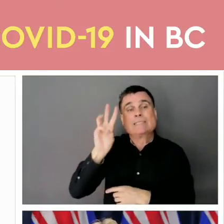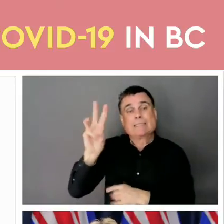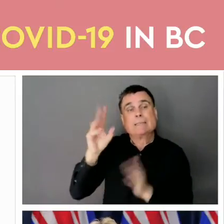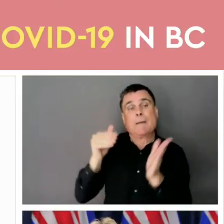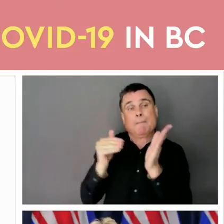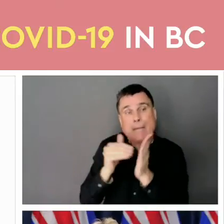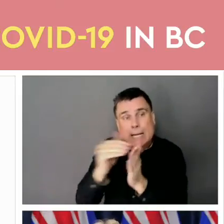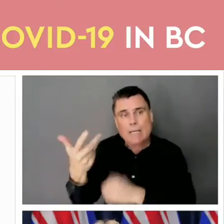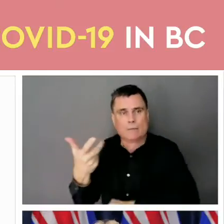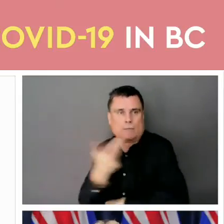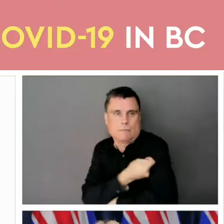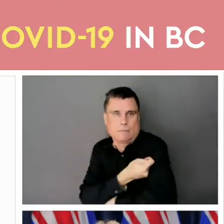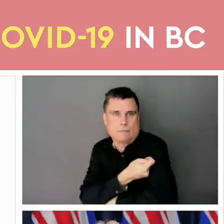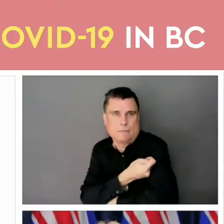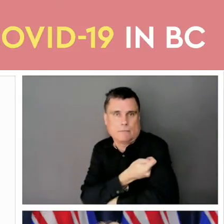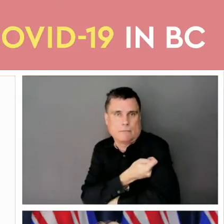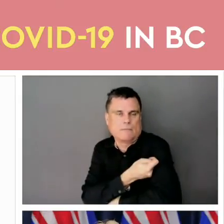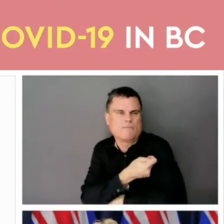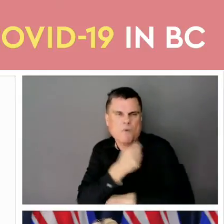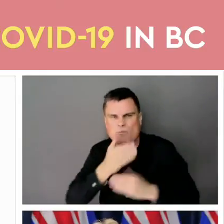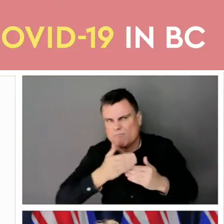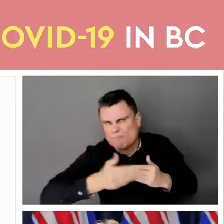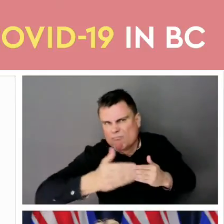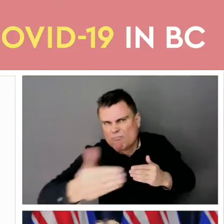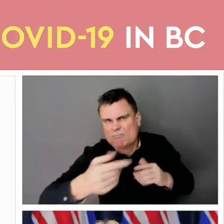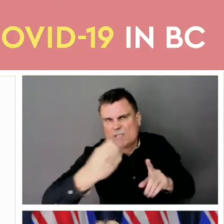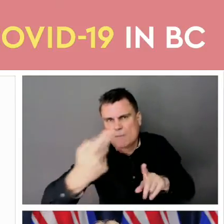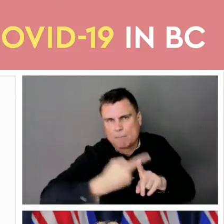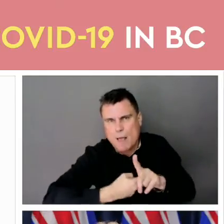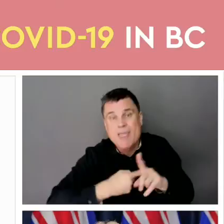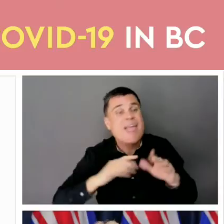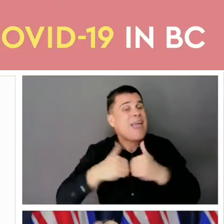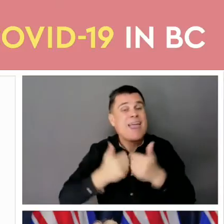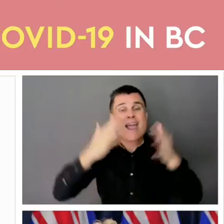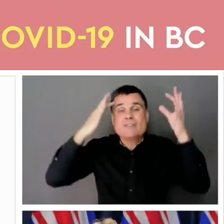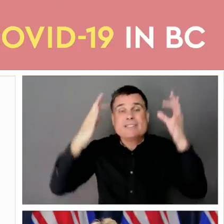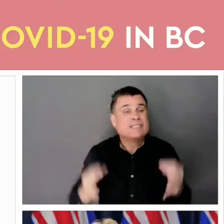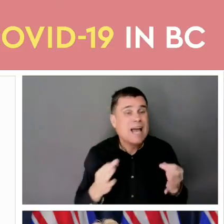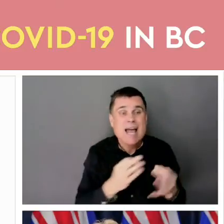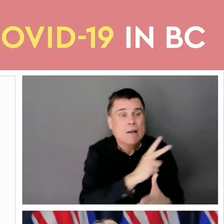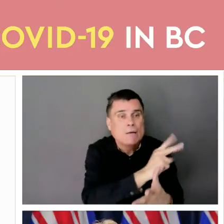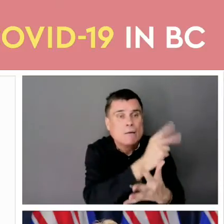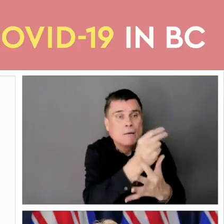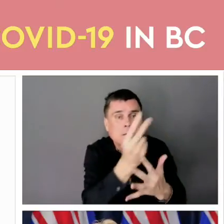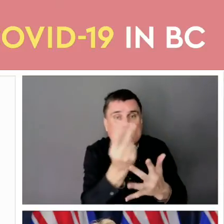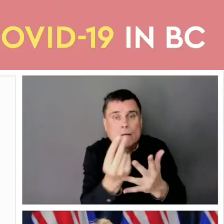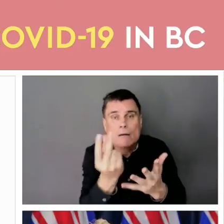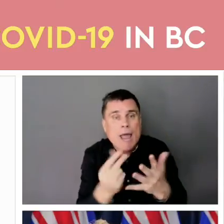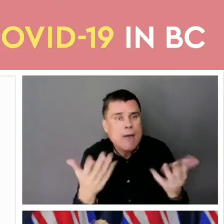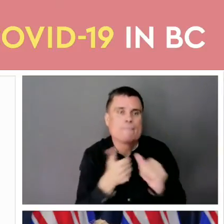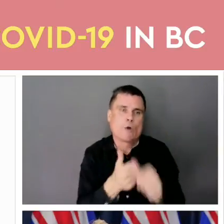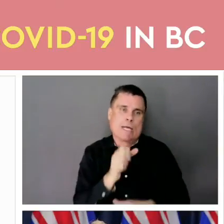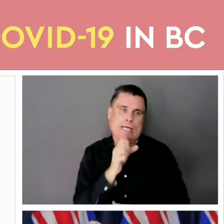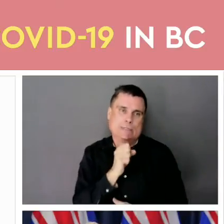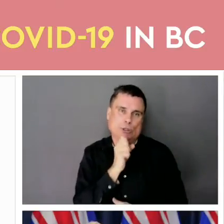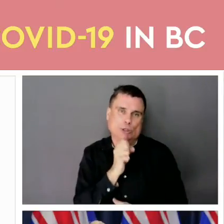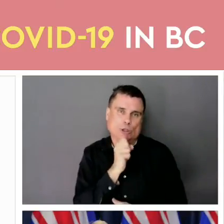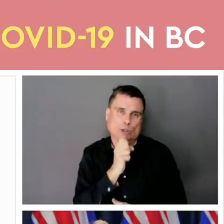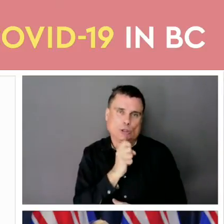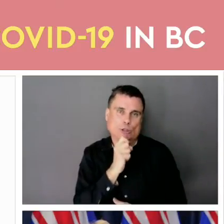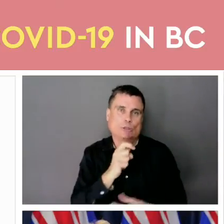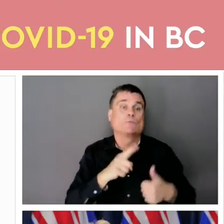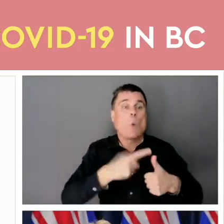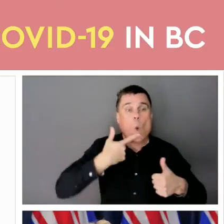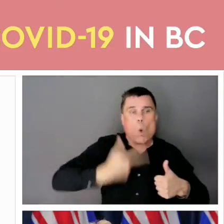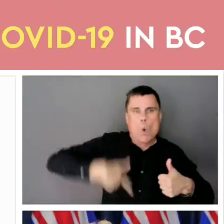this based on age, starting with our oldest citizens first, who are most at risk, as we know and as we